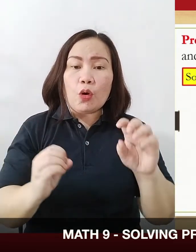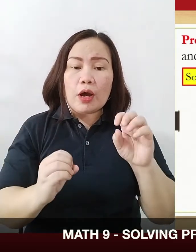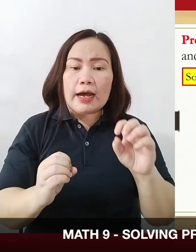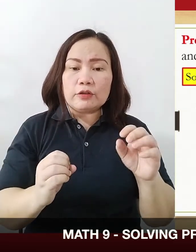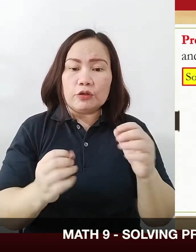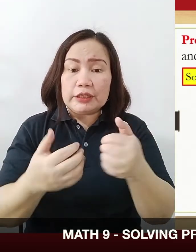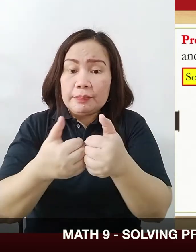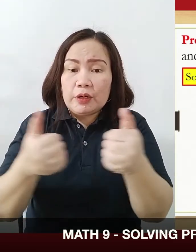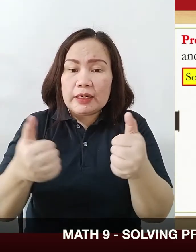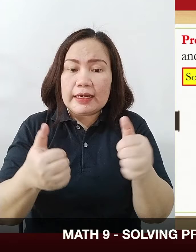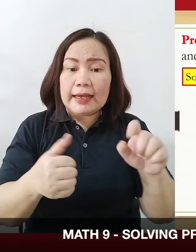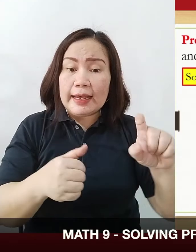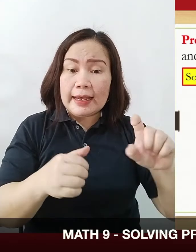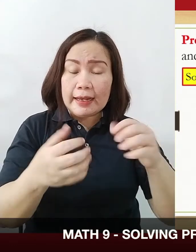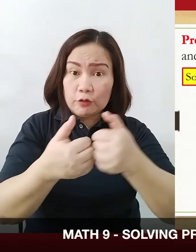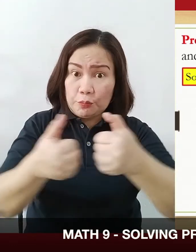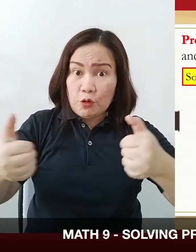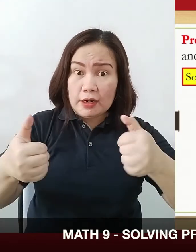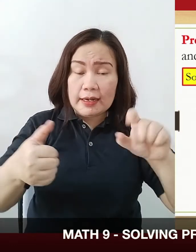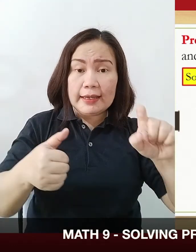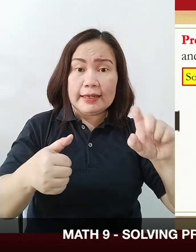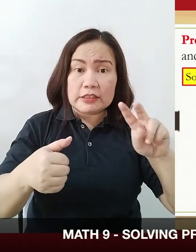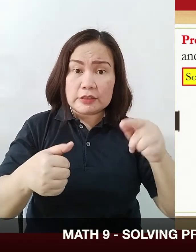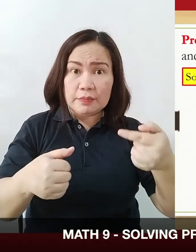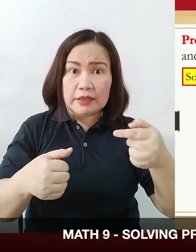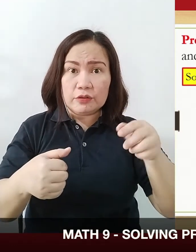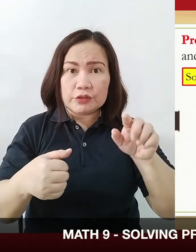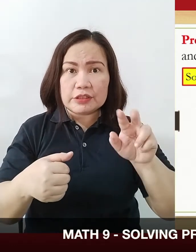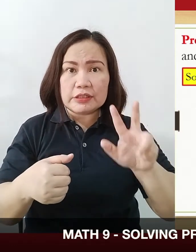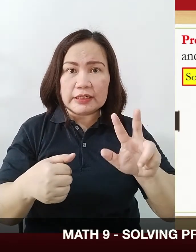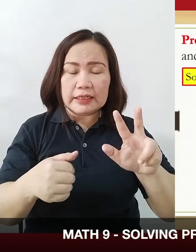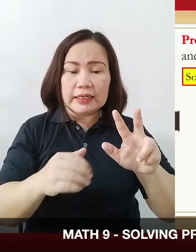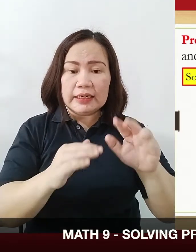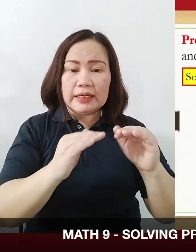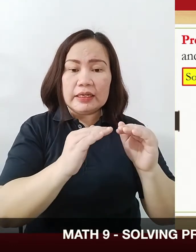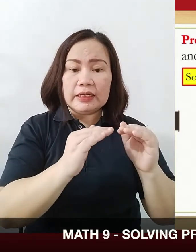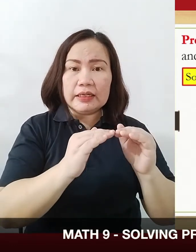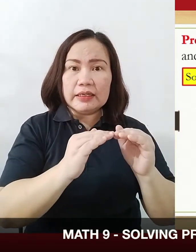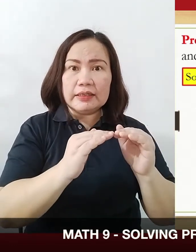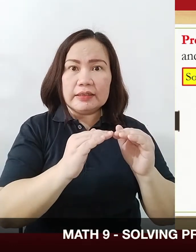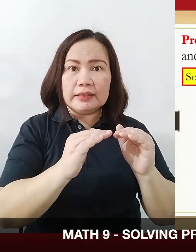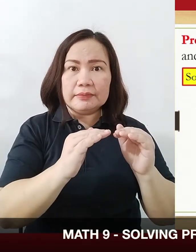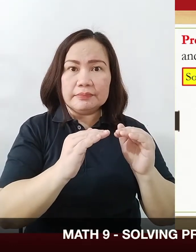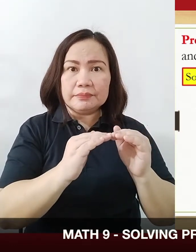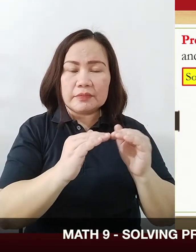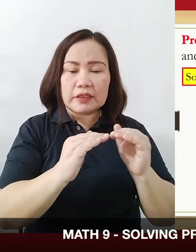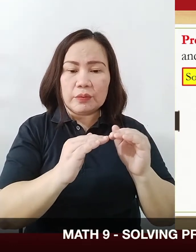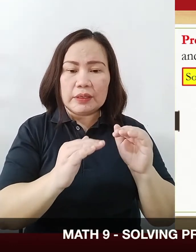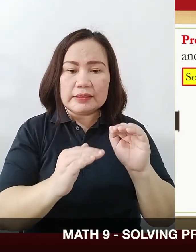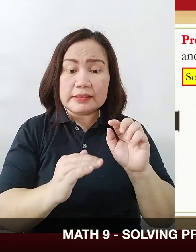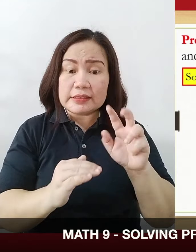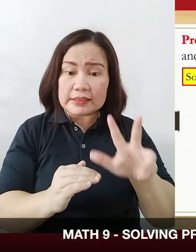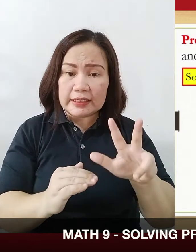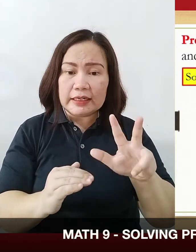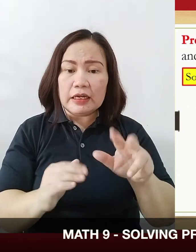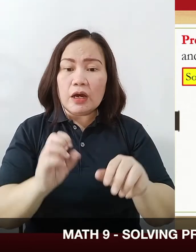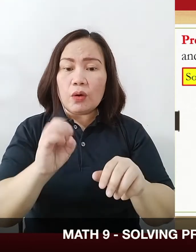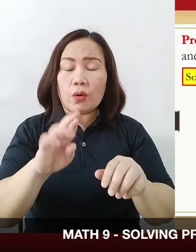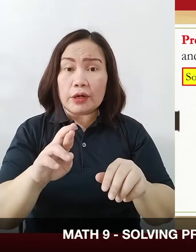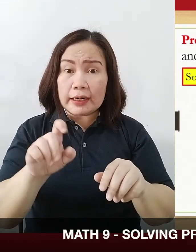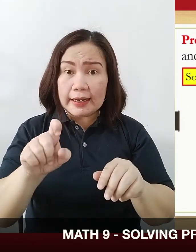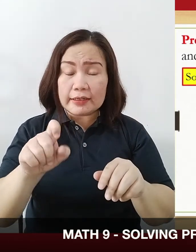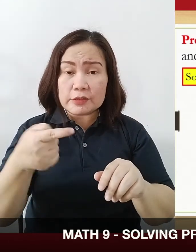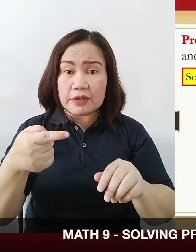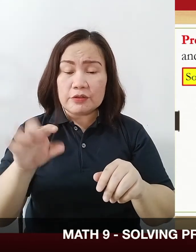or x minus 9 is equal to 0. So, let us solve for the values of x. So, we have x is equal to